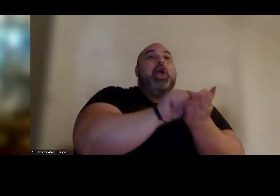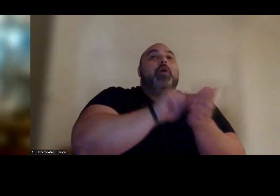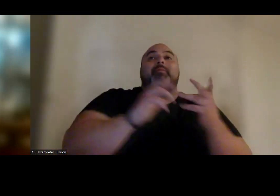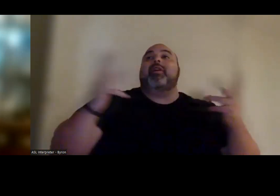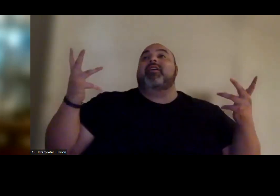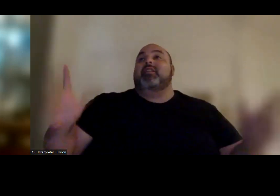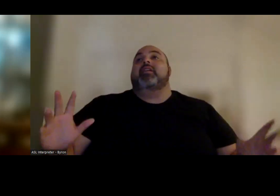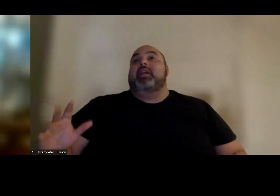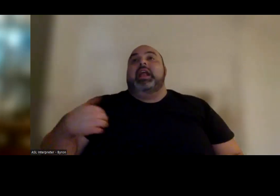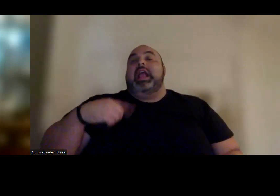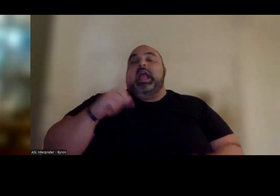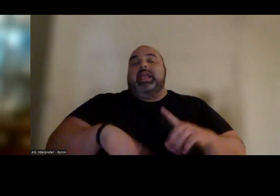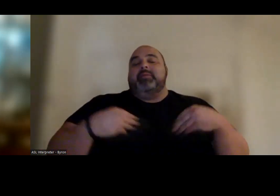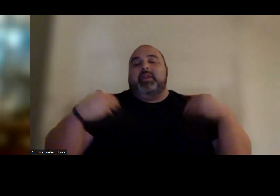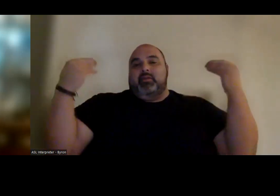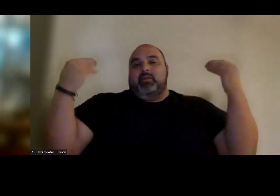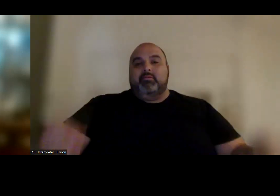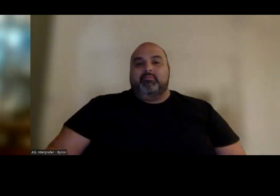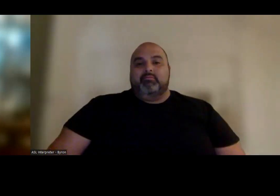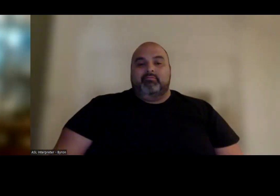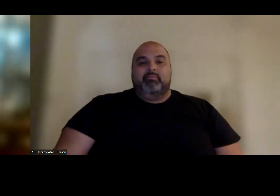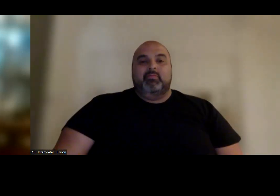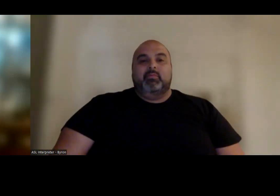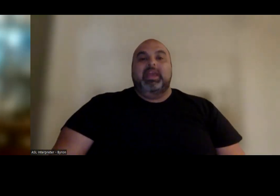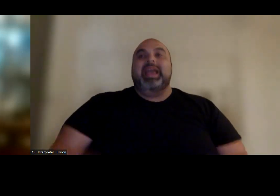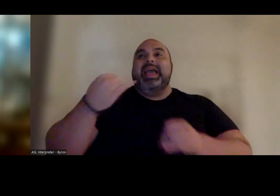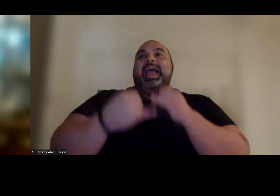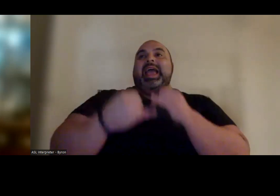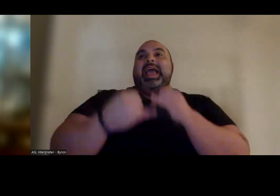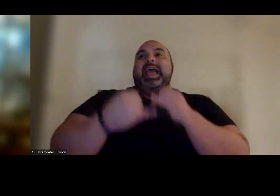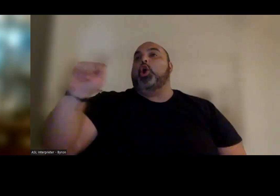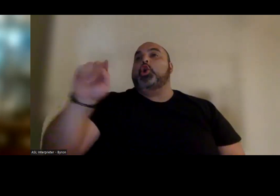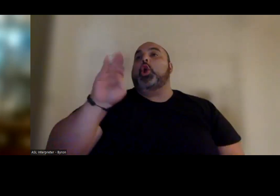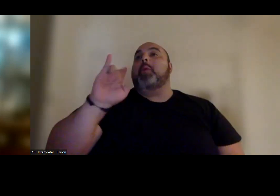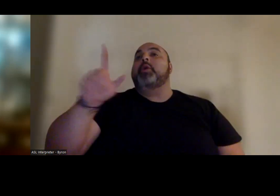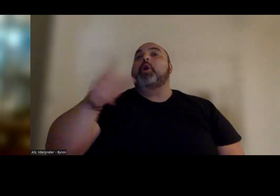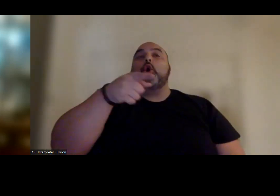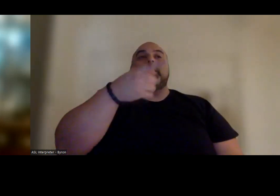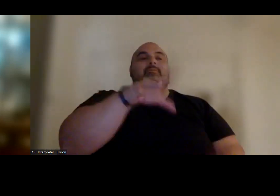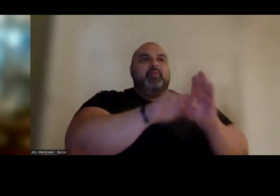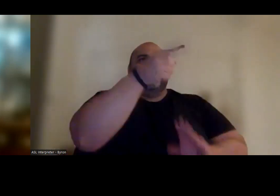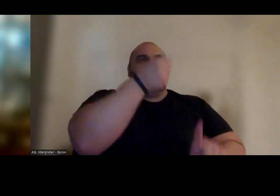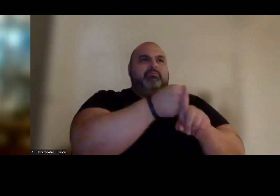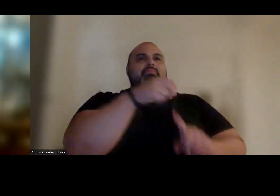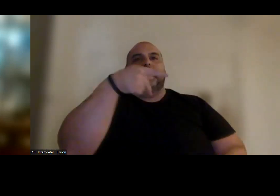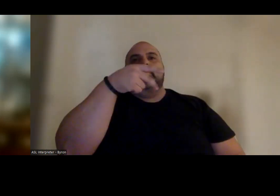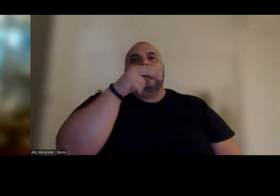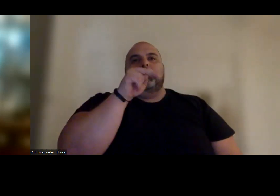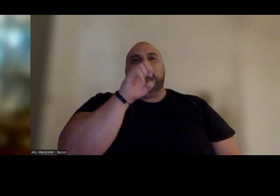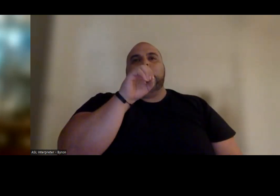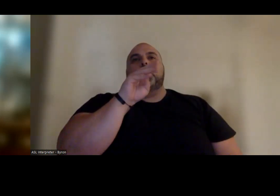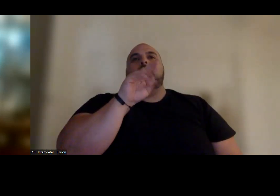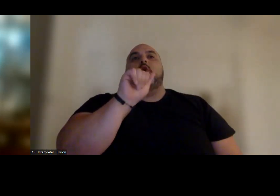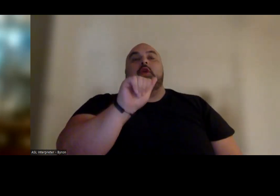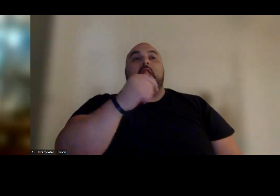I can't be happy. At the end of October, Bill was diagnosed with pneumonia. It was discovered by